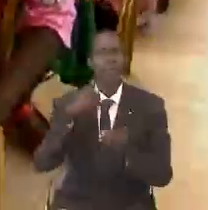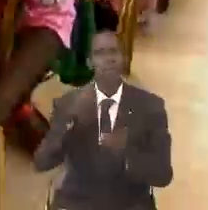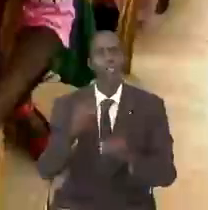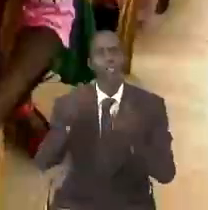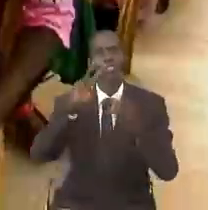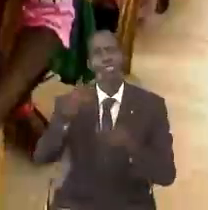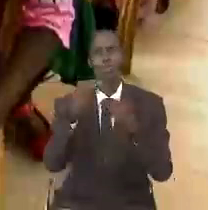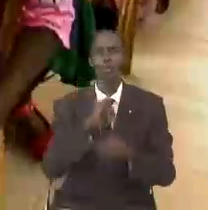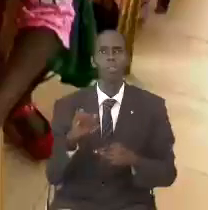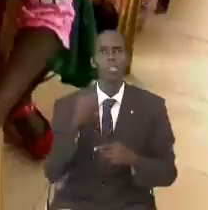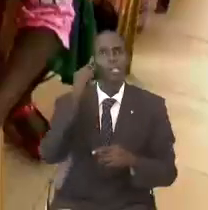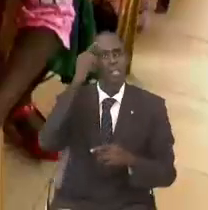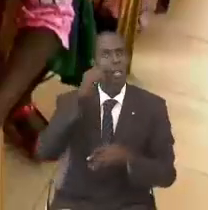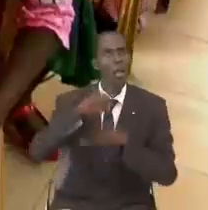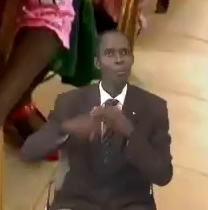thinking about